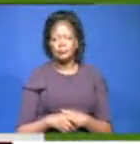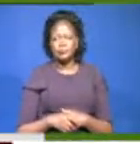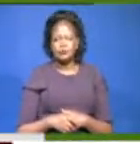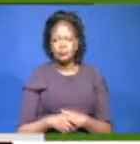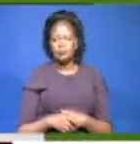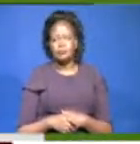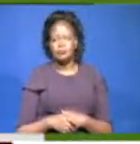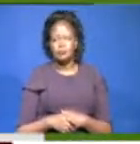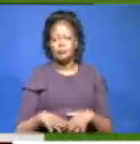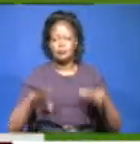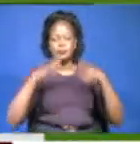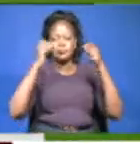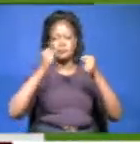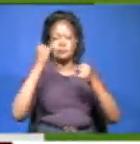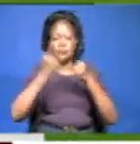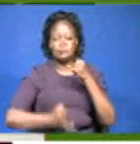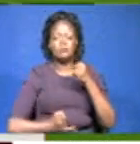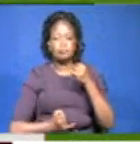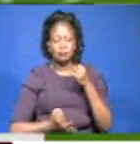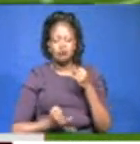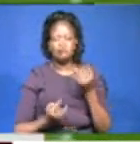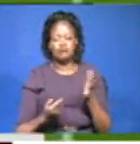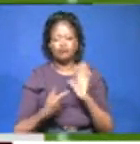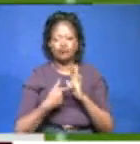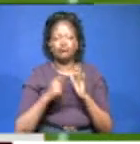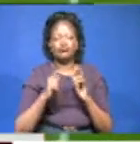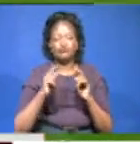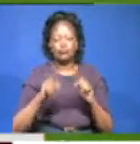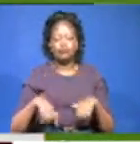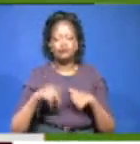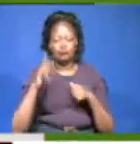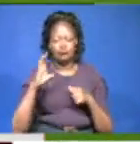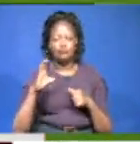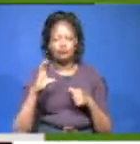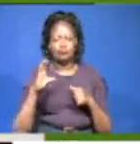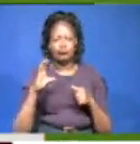The World Cup finals will be exclusively televised live on KBC Channel